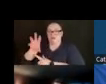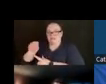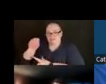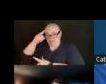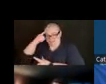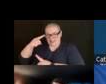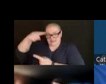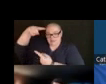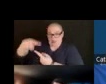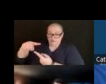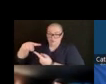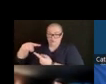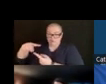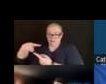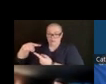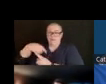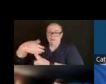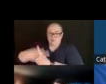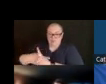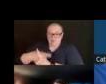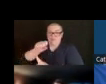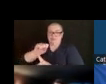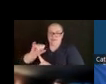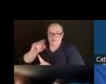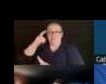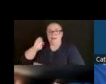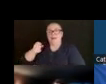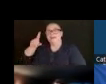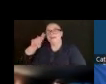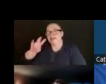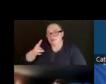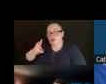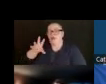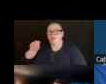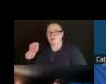$7.50 because $7.50 is half of